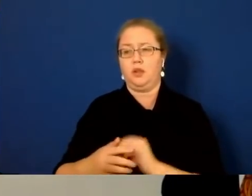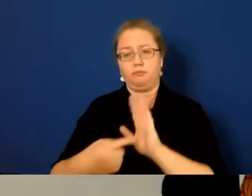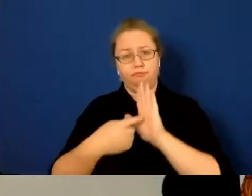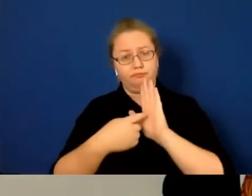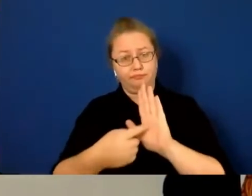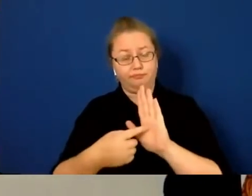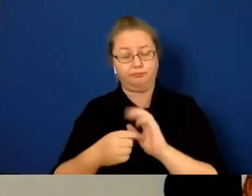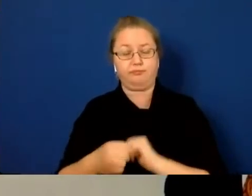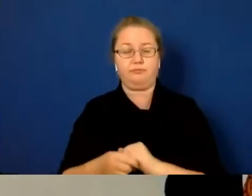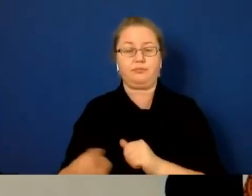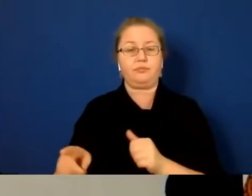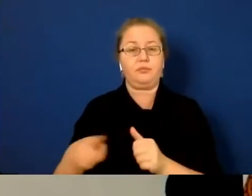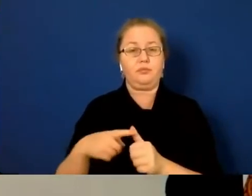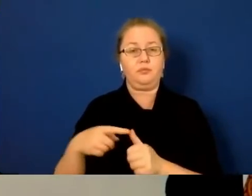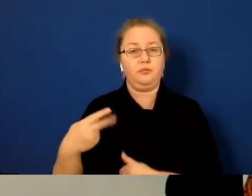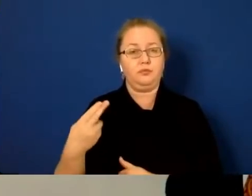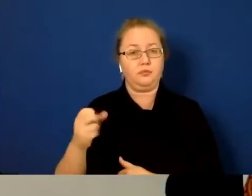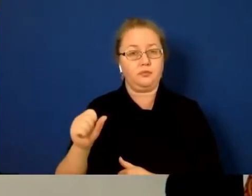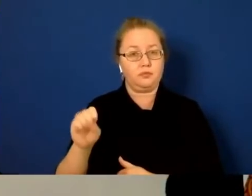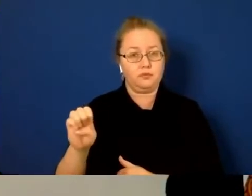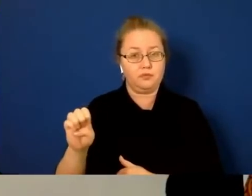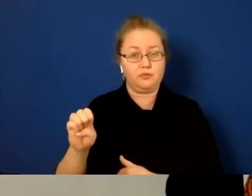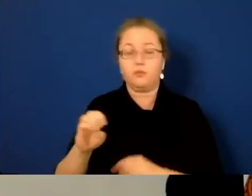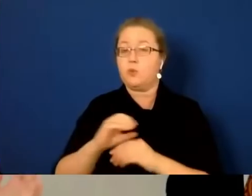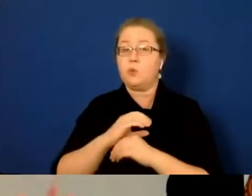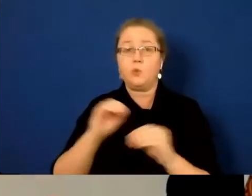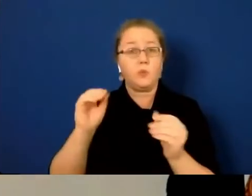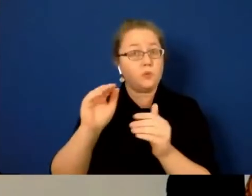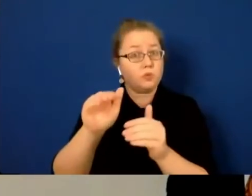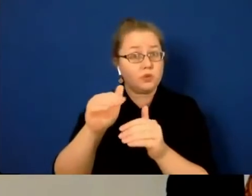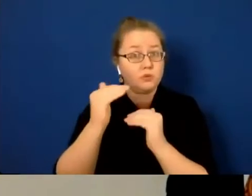I don't know. There's a good question. You know, I would have